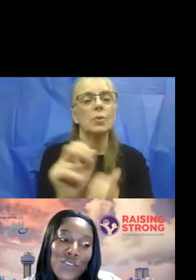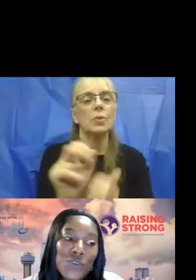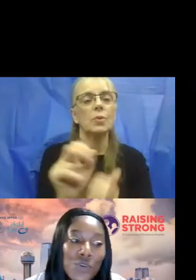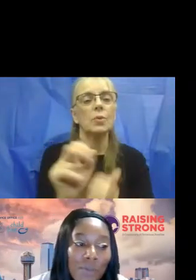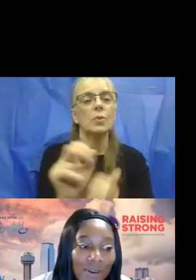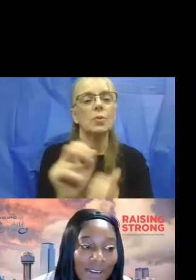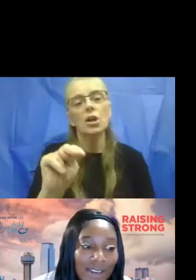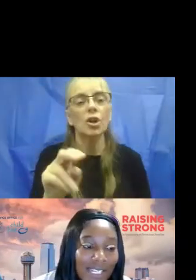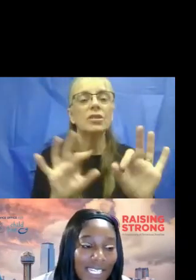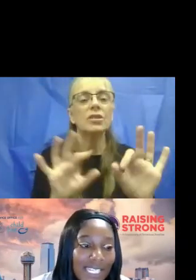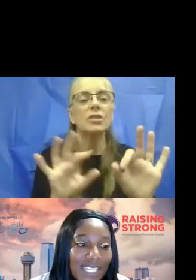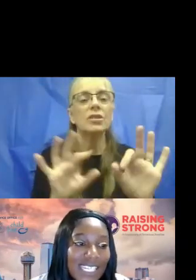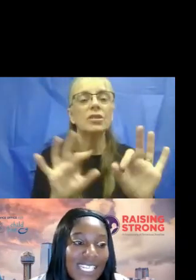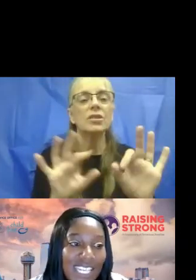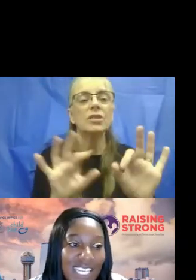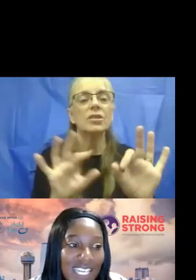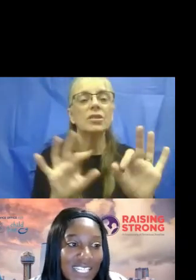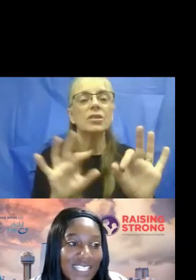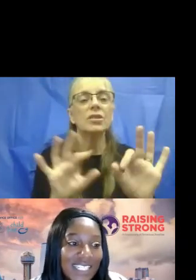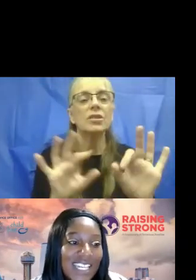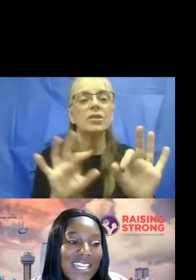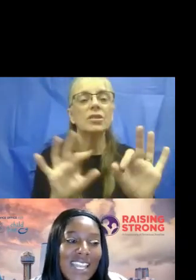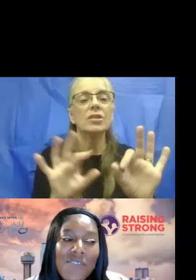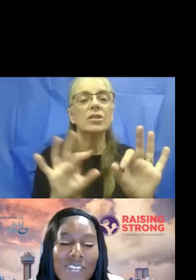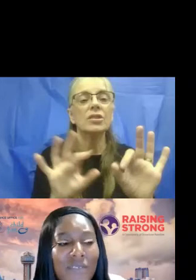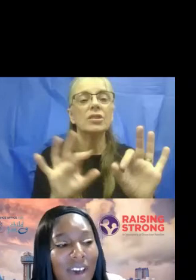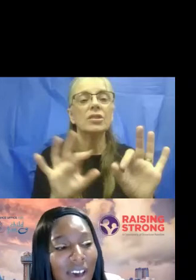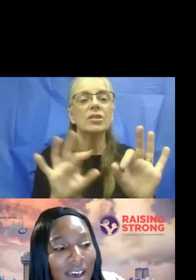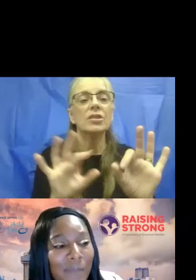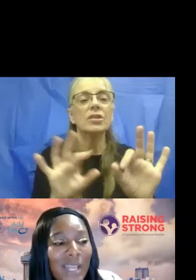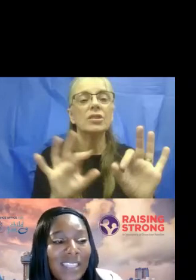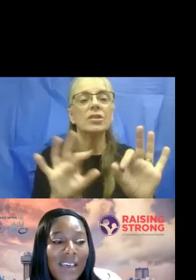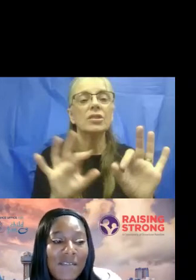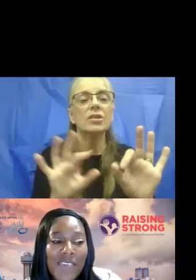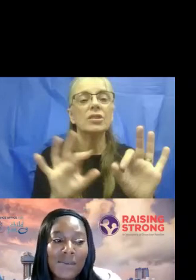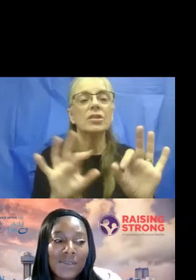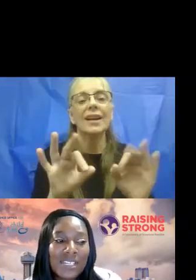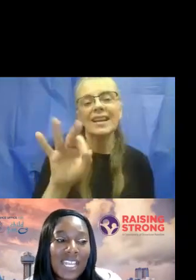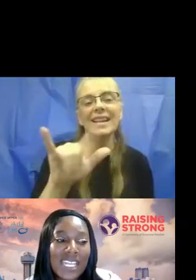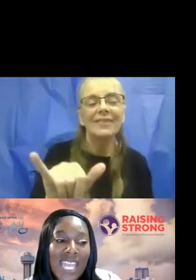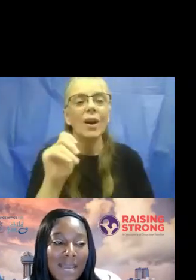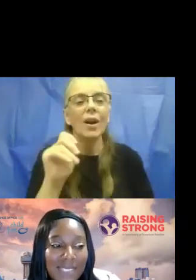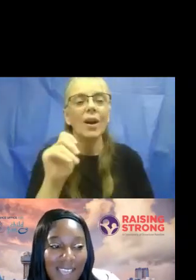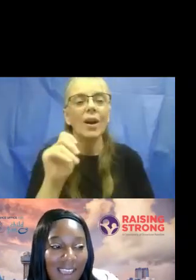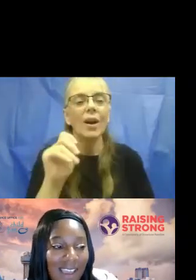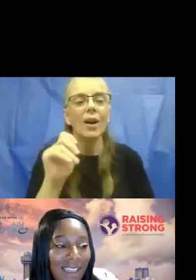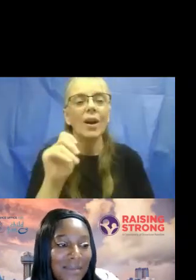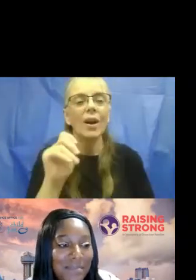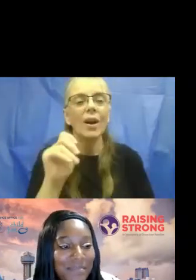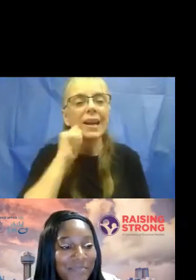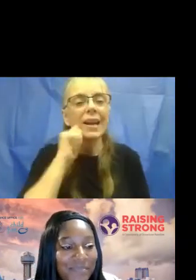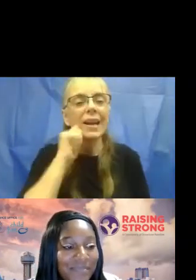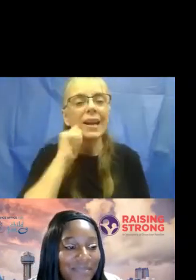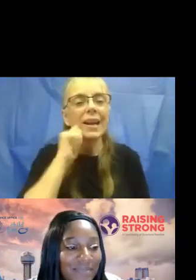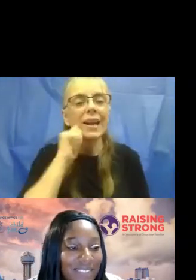nifty, newborn. Need, never give up. I love that one. Nap